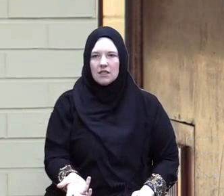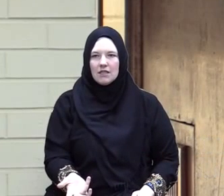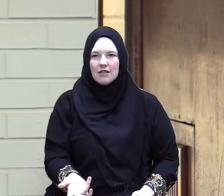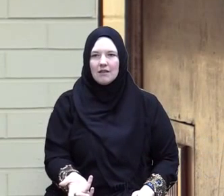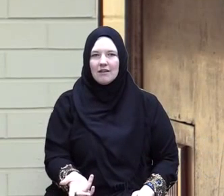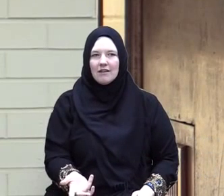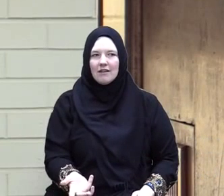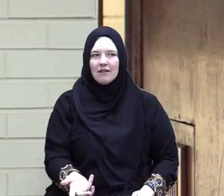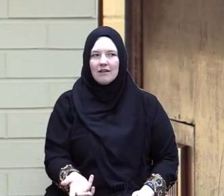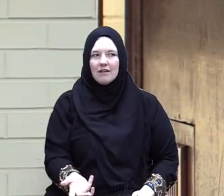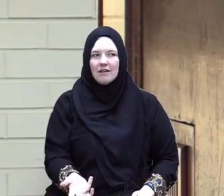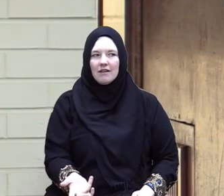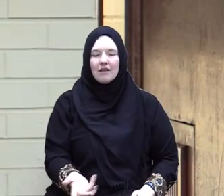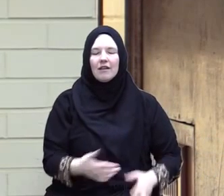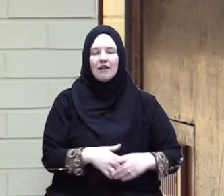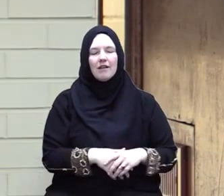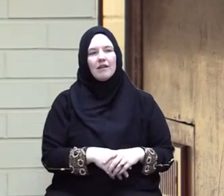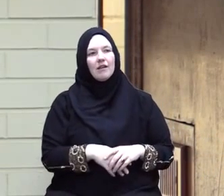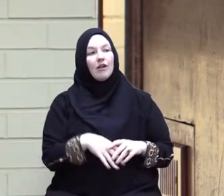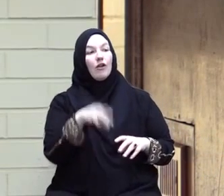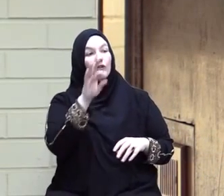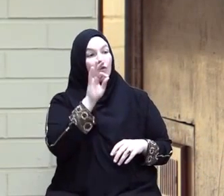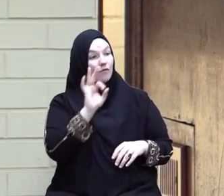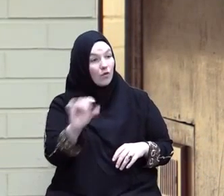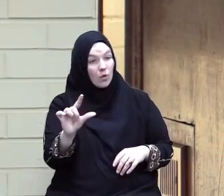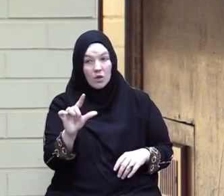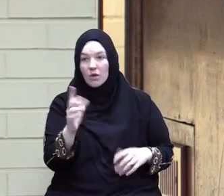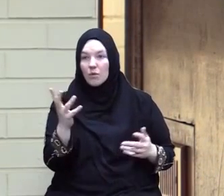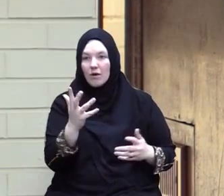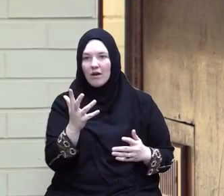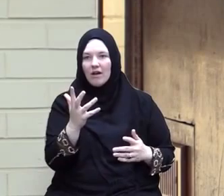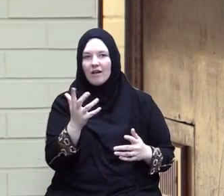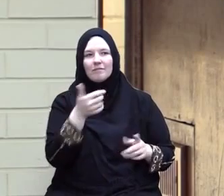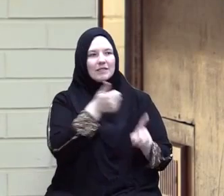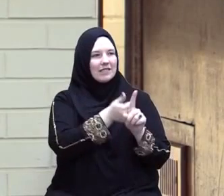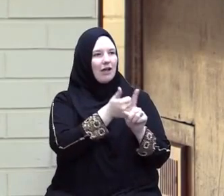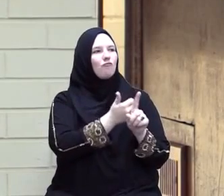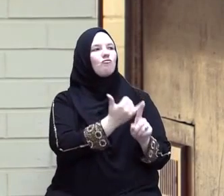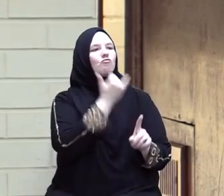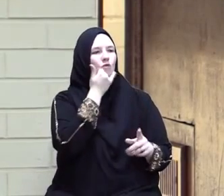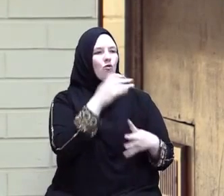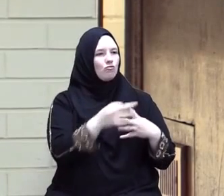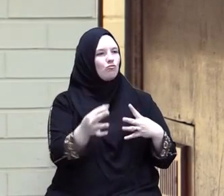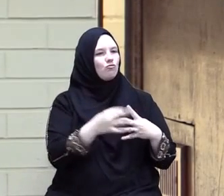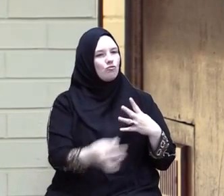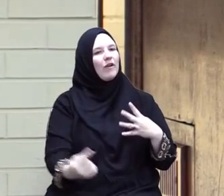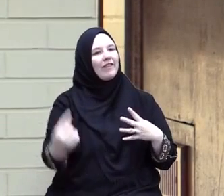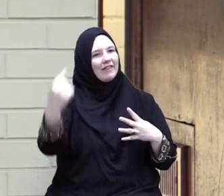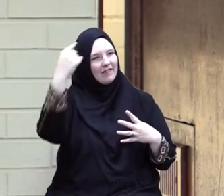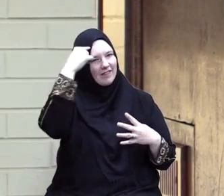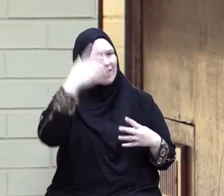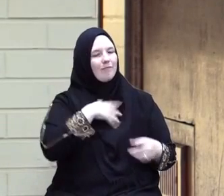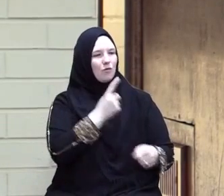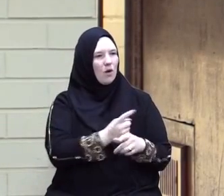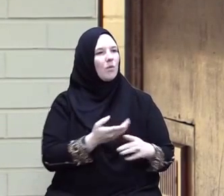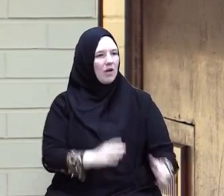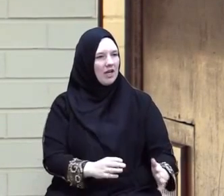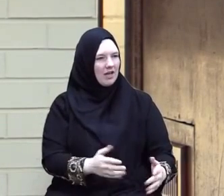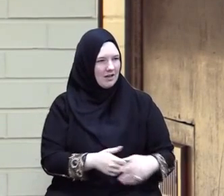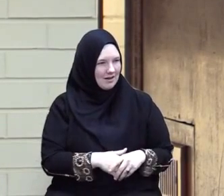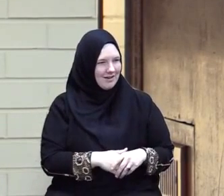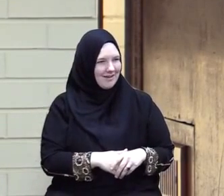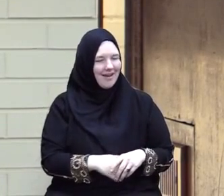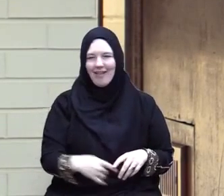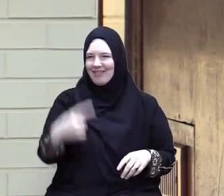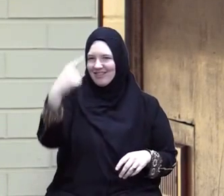are not fools. The fools are the ones who make the wrong choice thinking they are on the right track. The fools